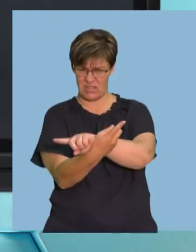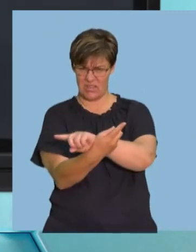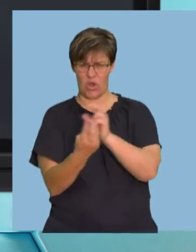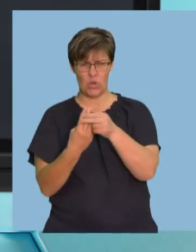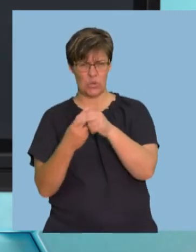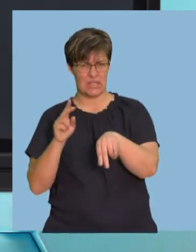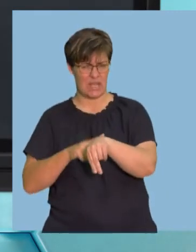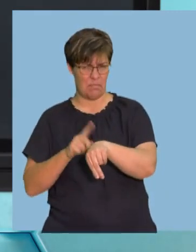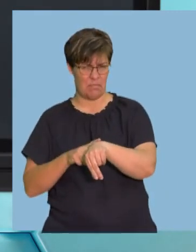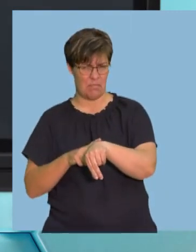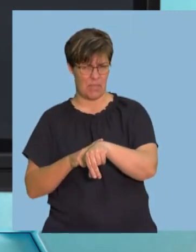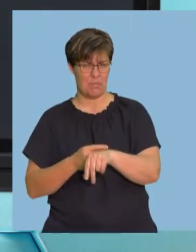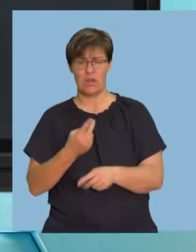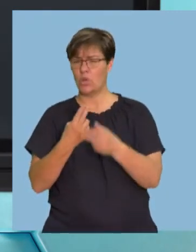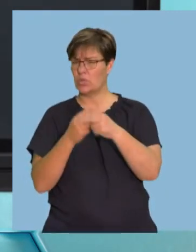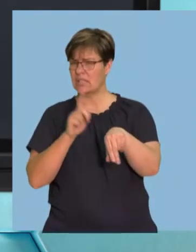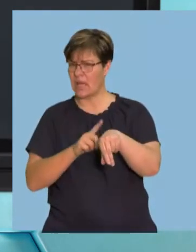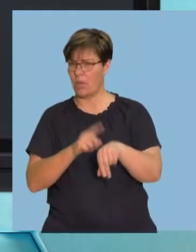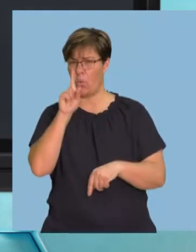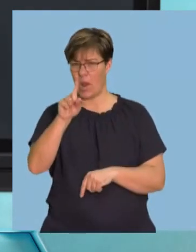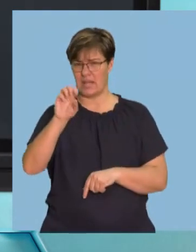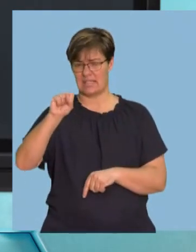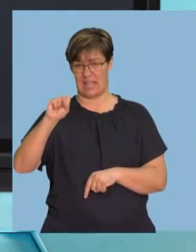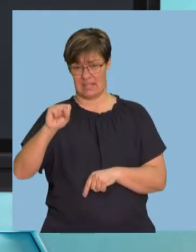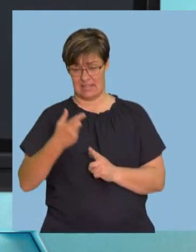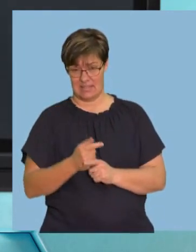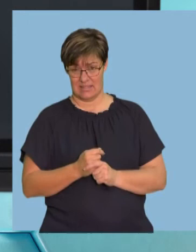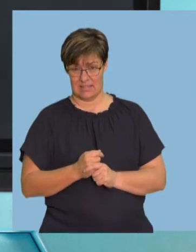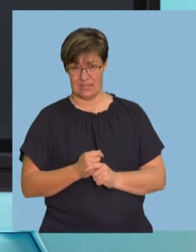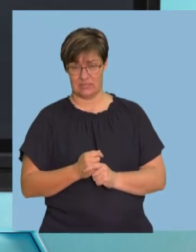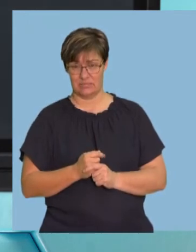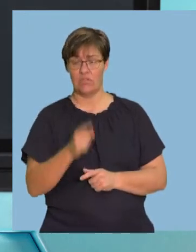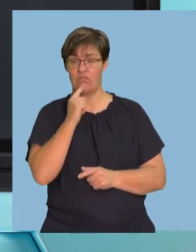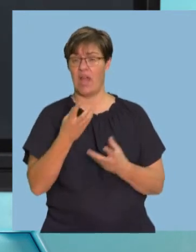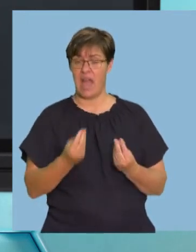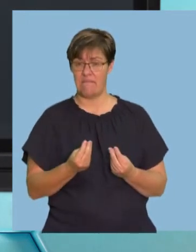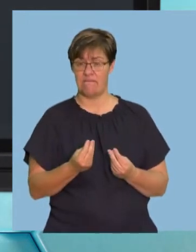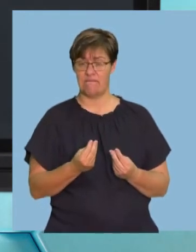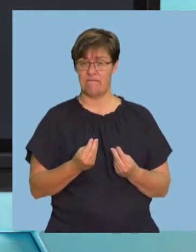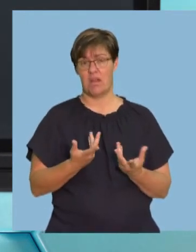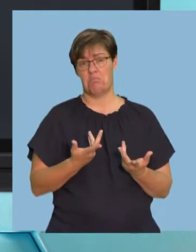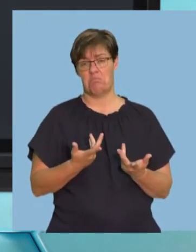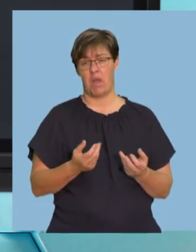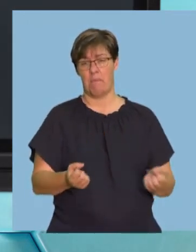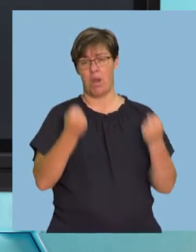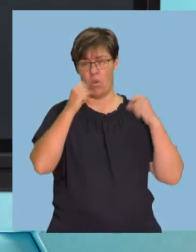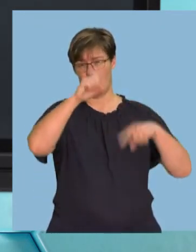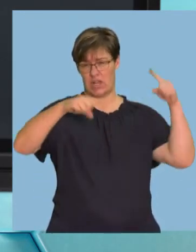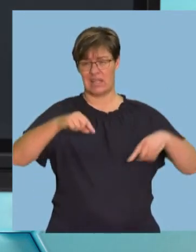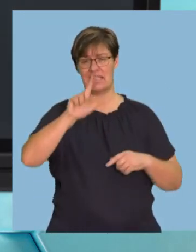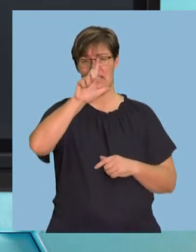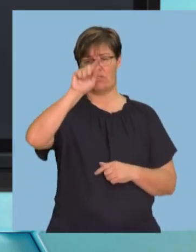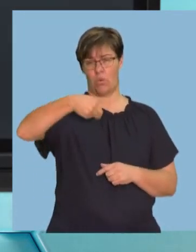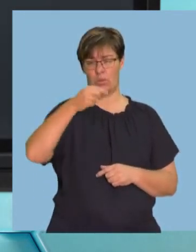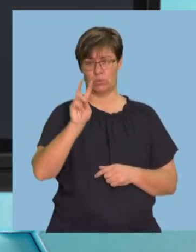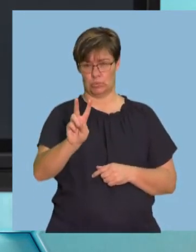a unit of time is a second. And how long is that? It's exactly 1 second. So if you have a power rating, let's say